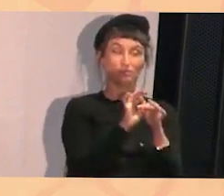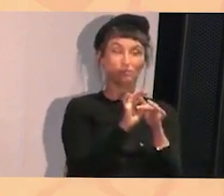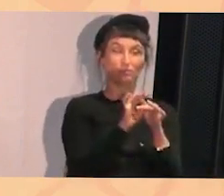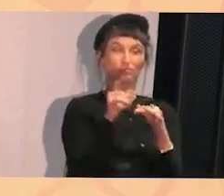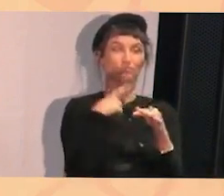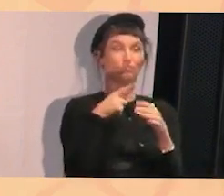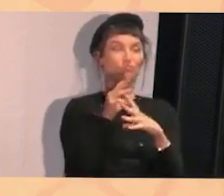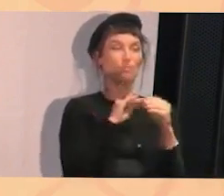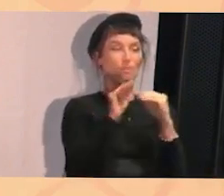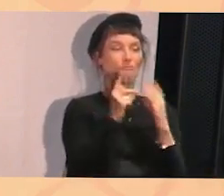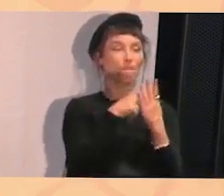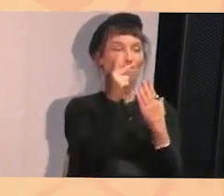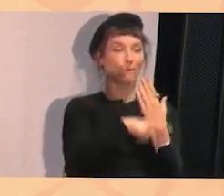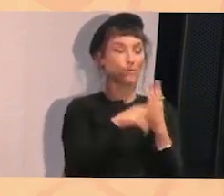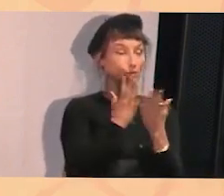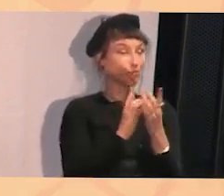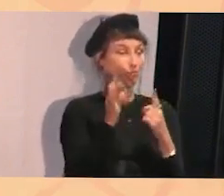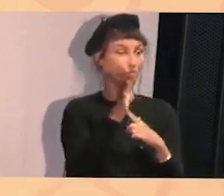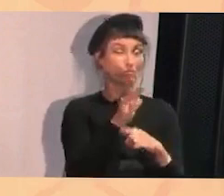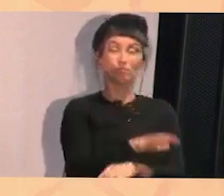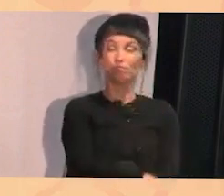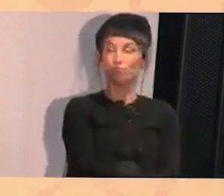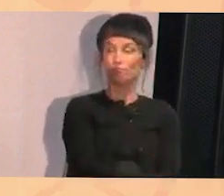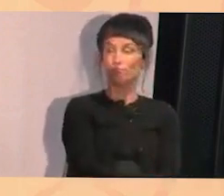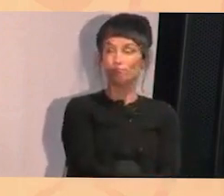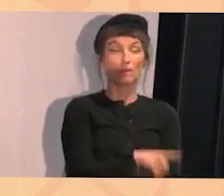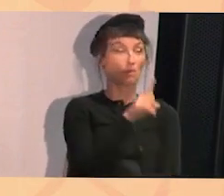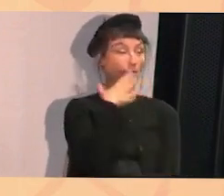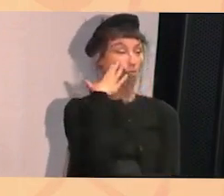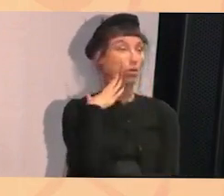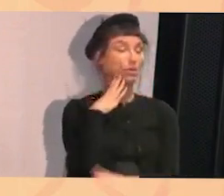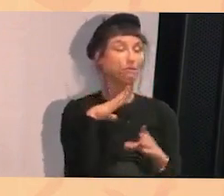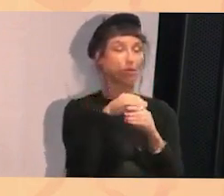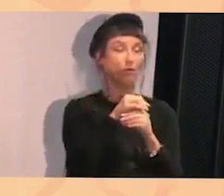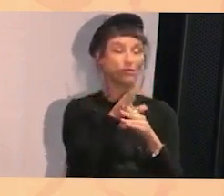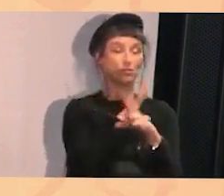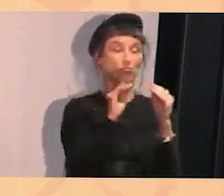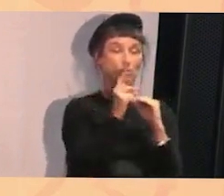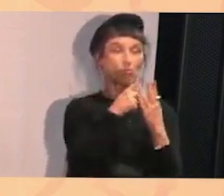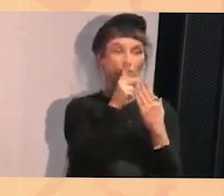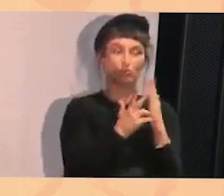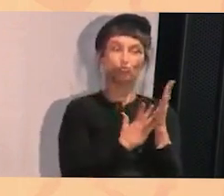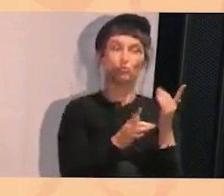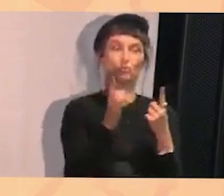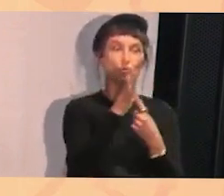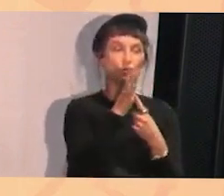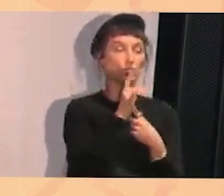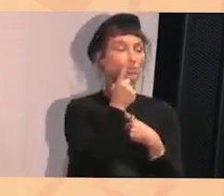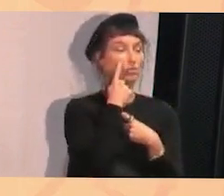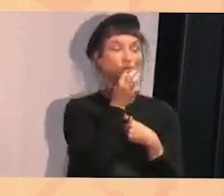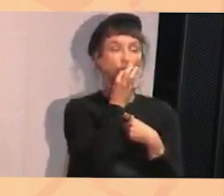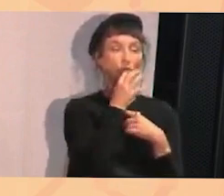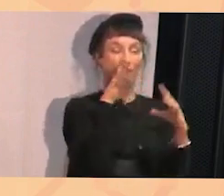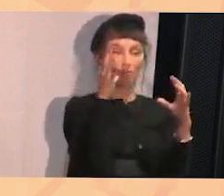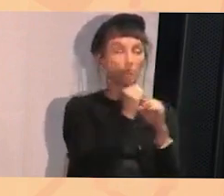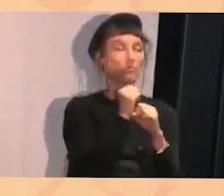Trade Route program is so important, but more importantly, women's roles in that as well. So what you saw is a little bit of snapshot of the Trade